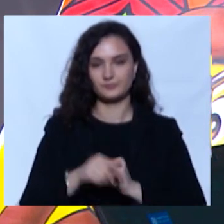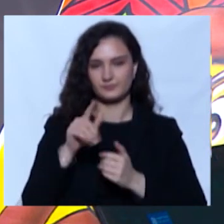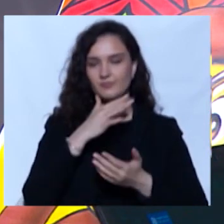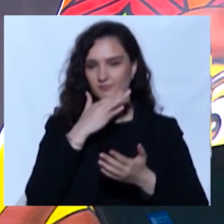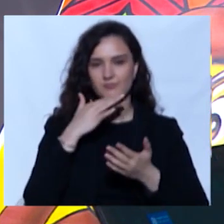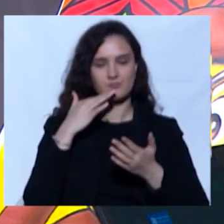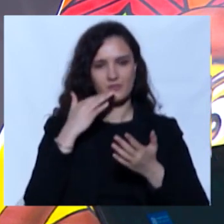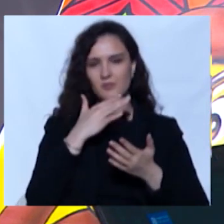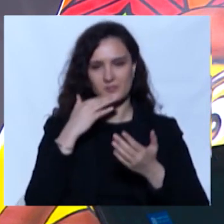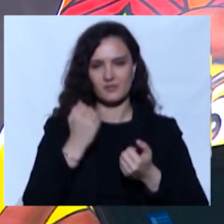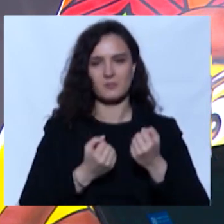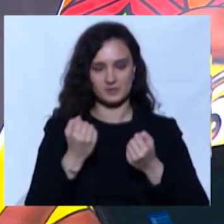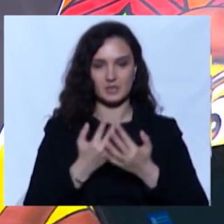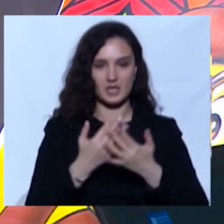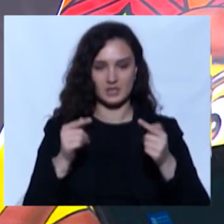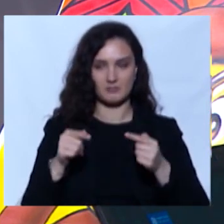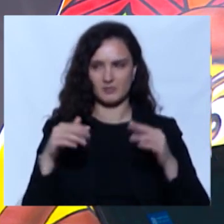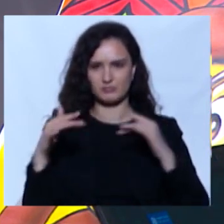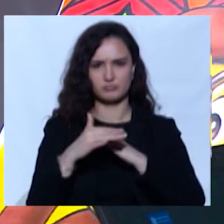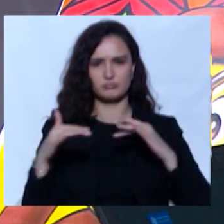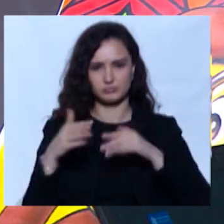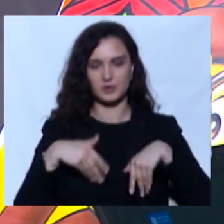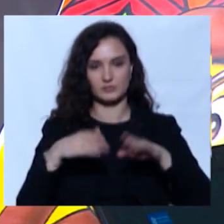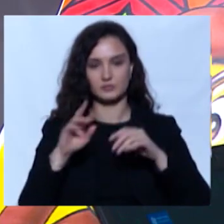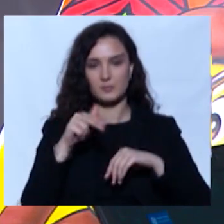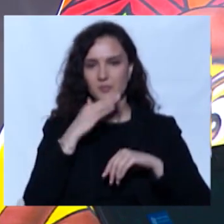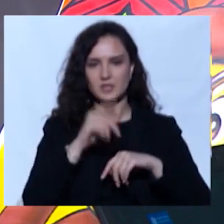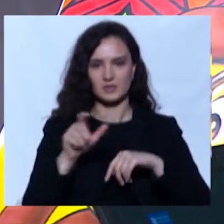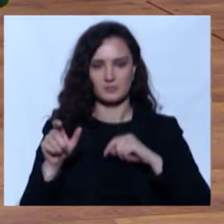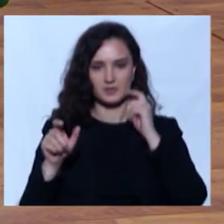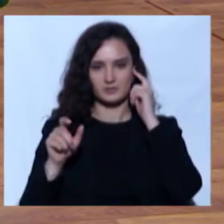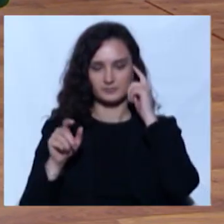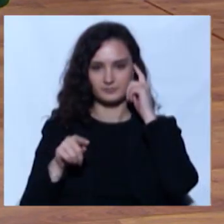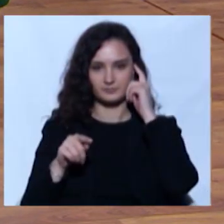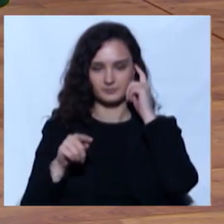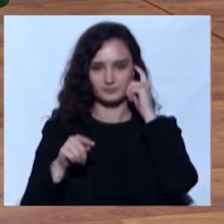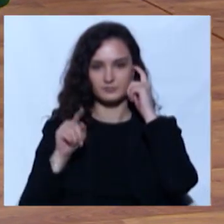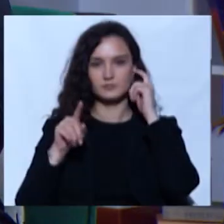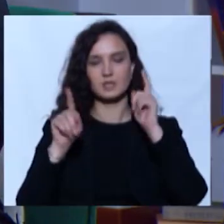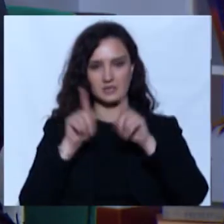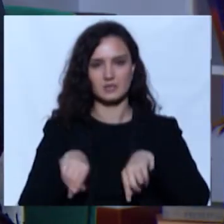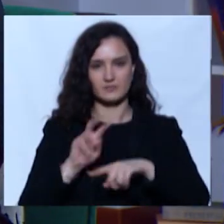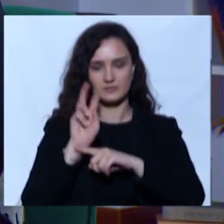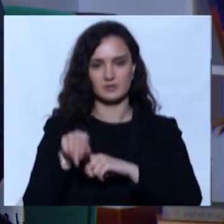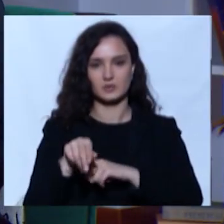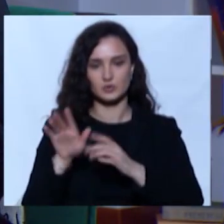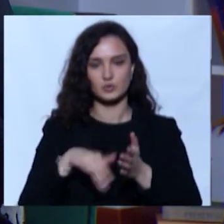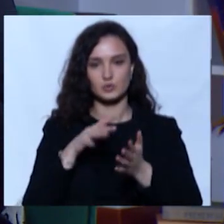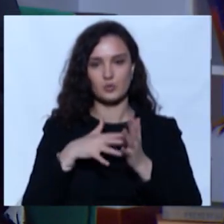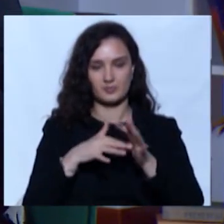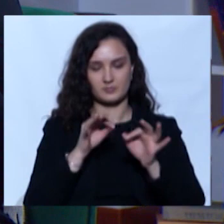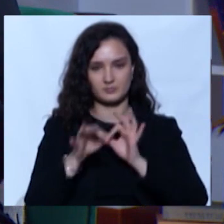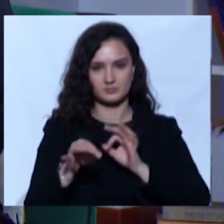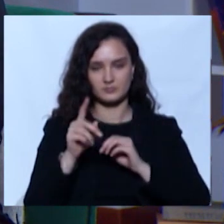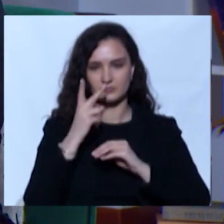lot of cars in the city and many people. He also visits the countryside.